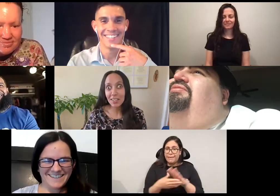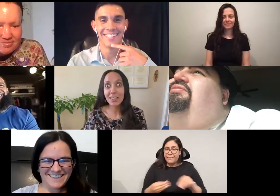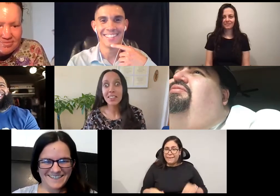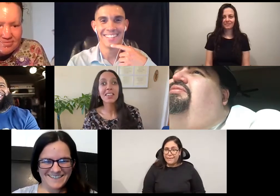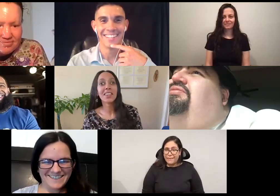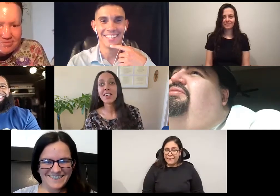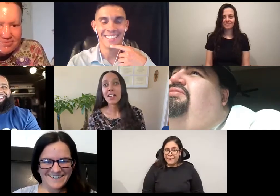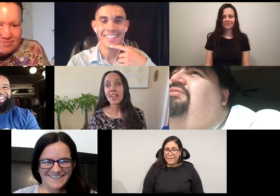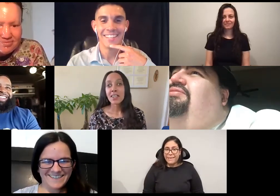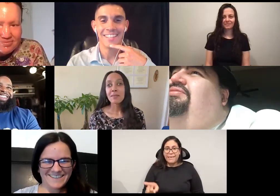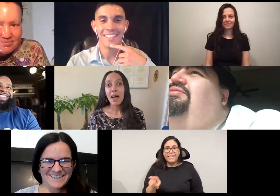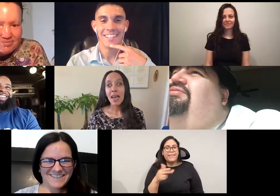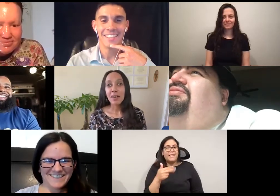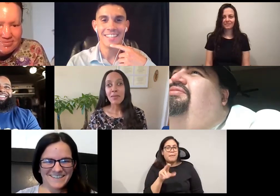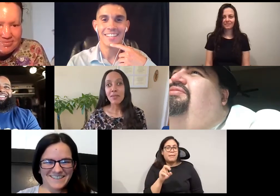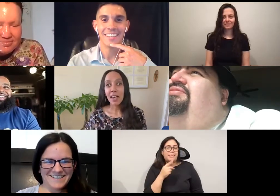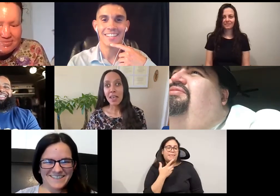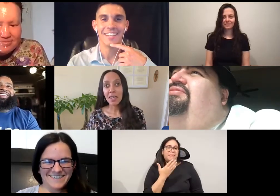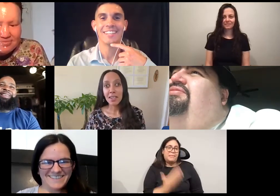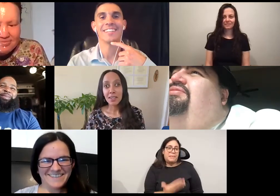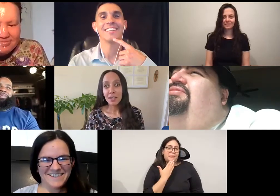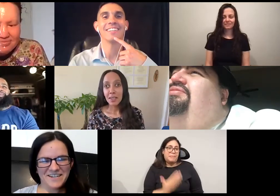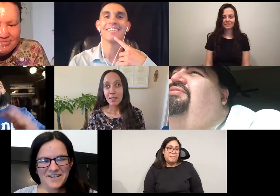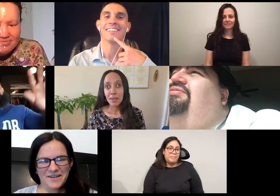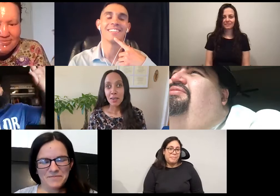Thank you. Bye, everyone.